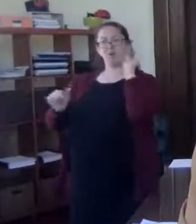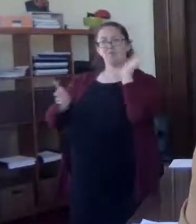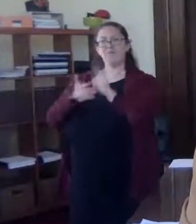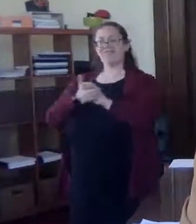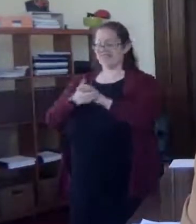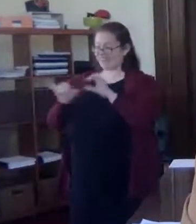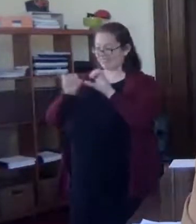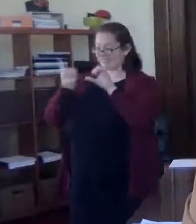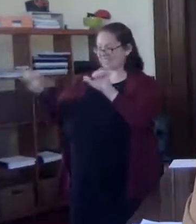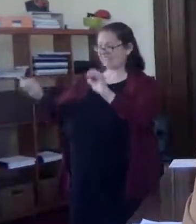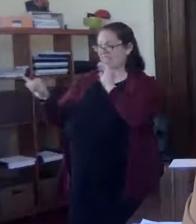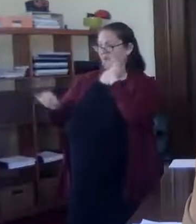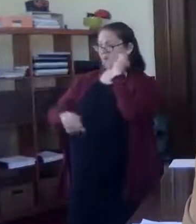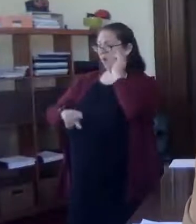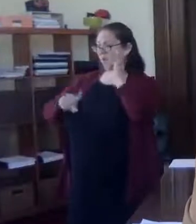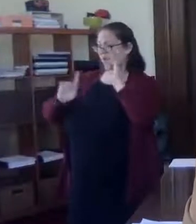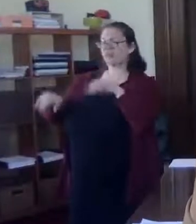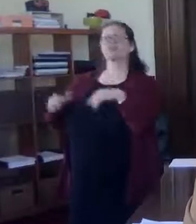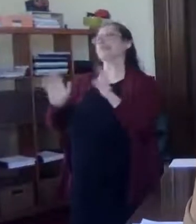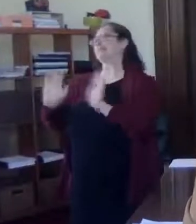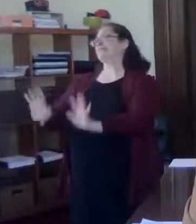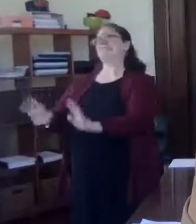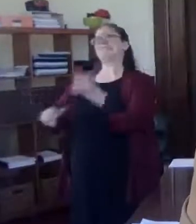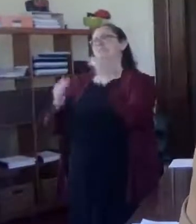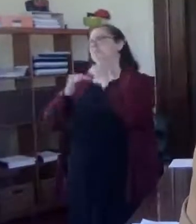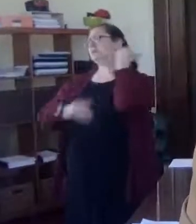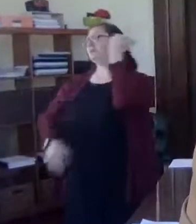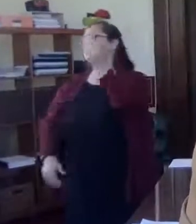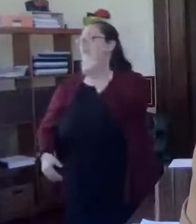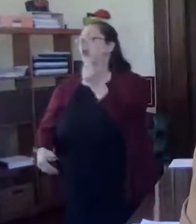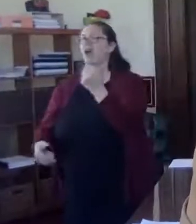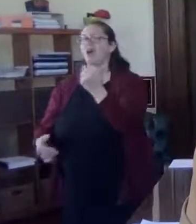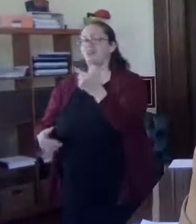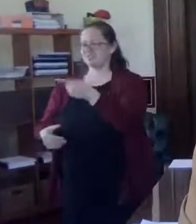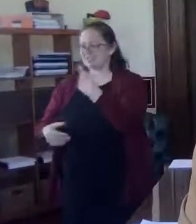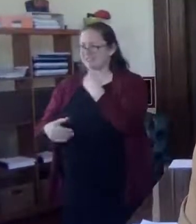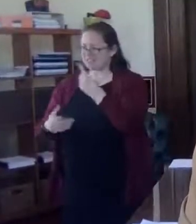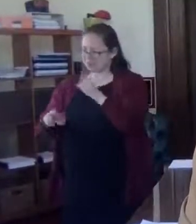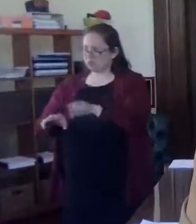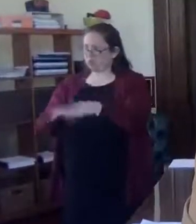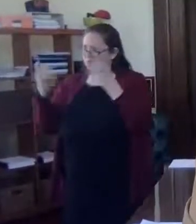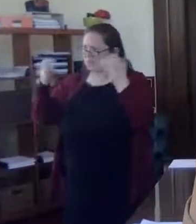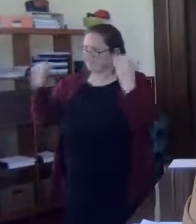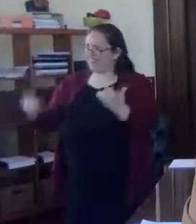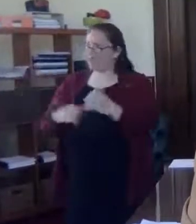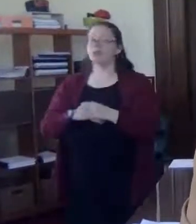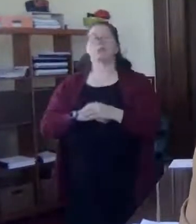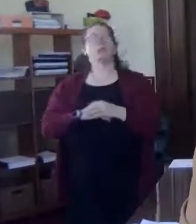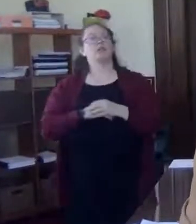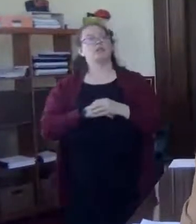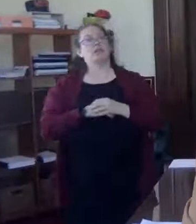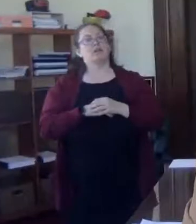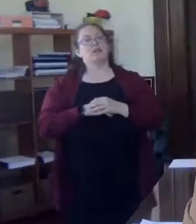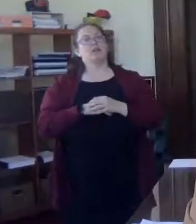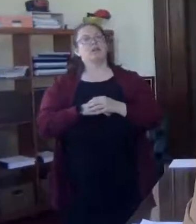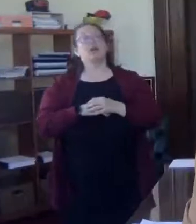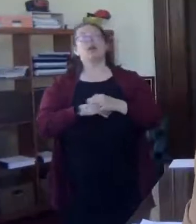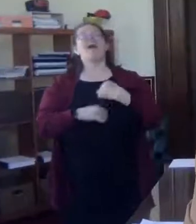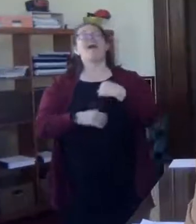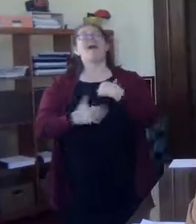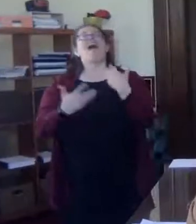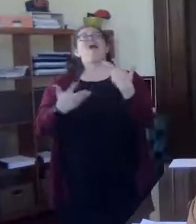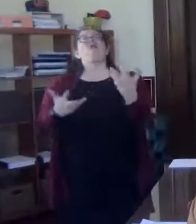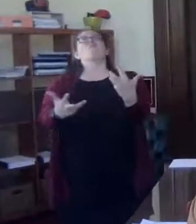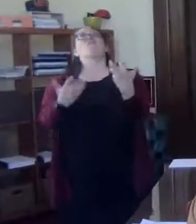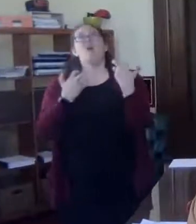is excessive and that we should just reopen our economy, 5 minutes ago? There's nobody who wants to reopen our economy more than I